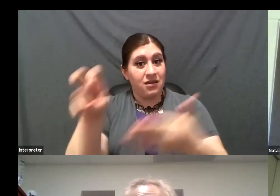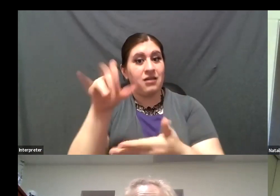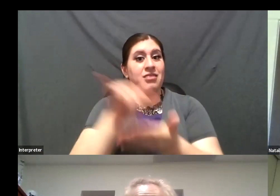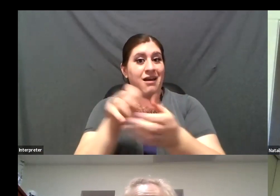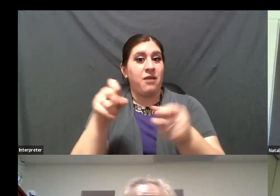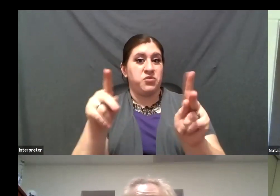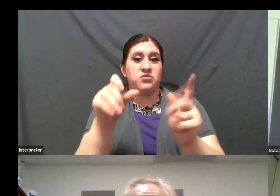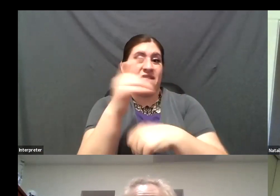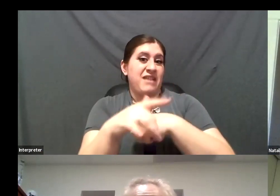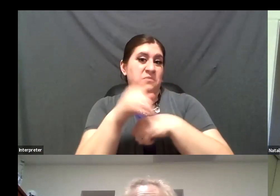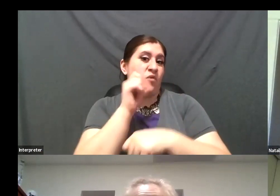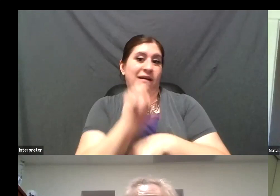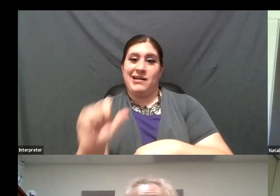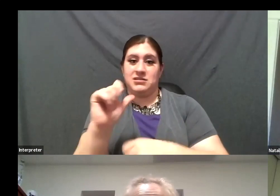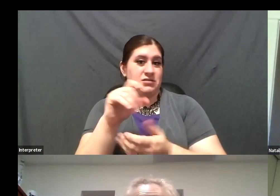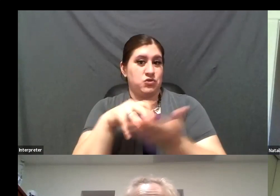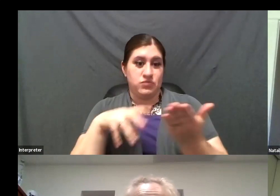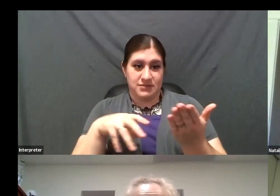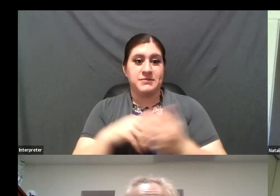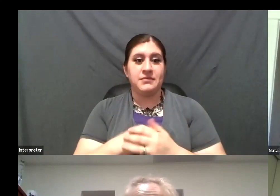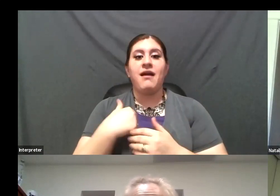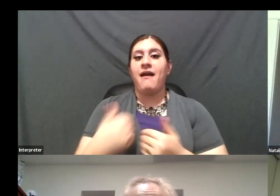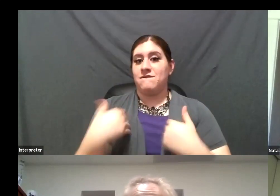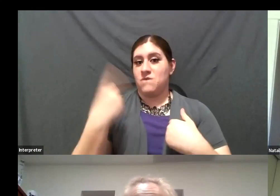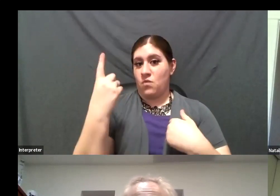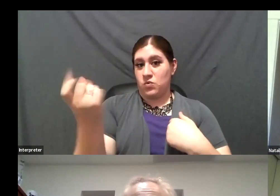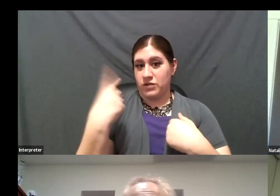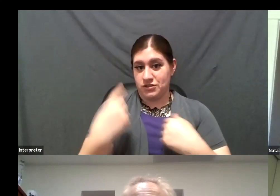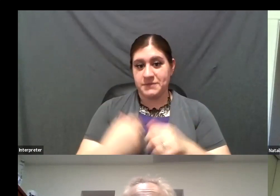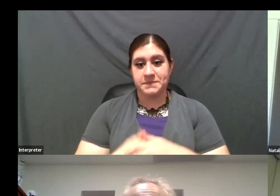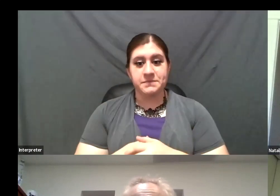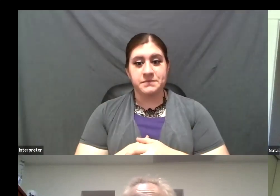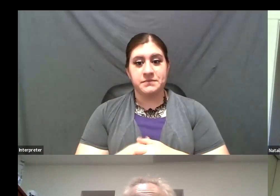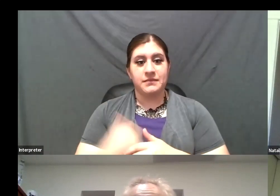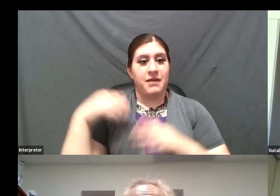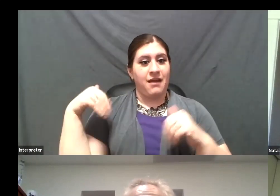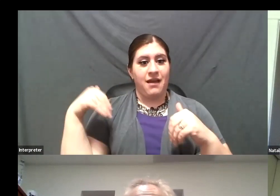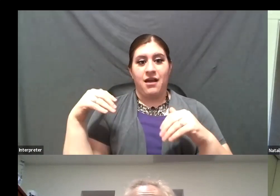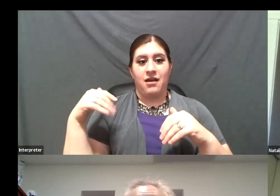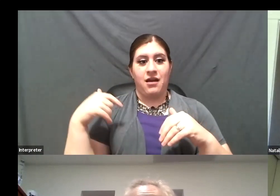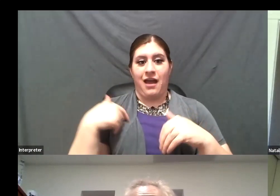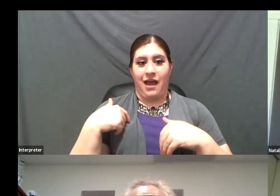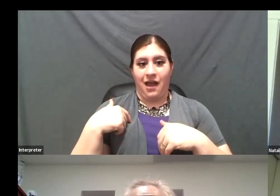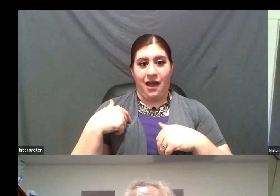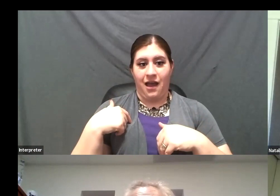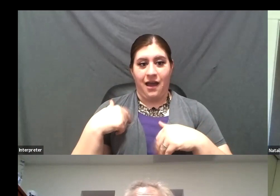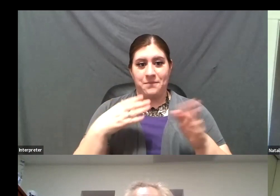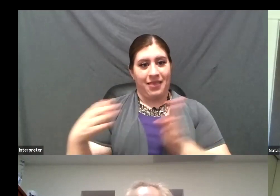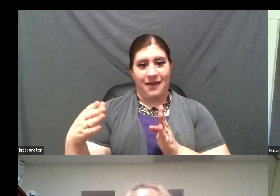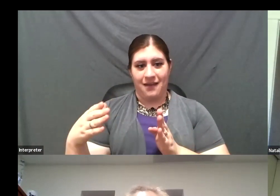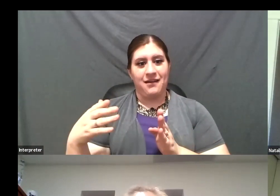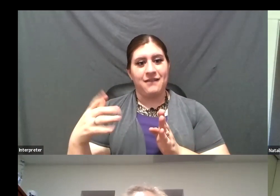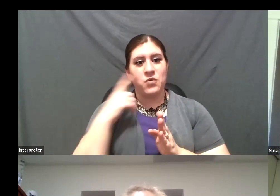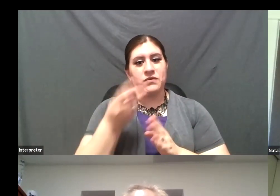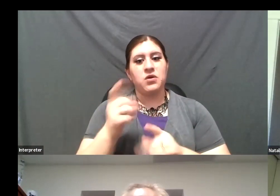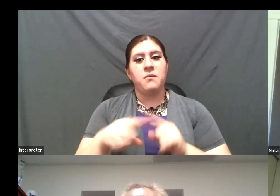our students. I did have one more question. I haven't had any come through, but I've actually planned for a few. Do you